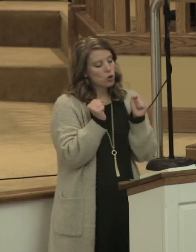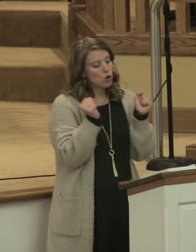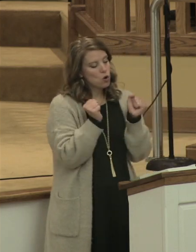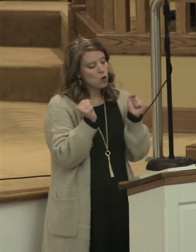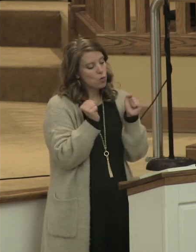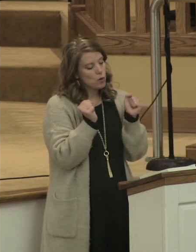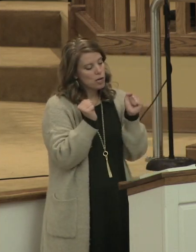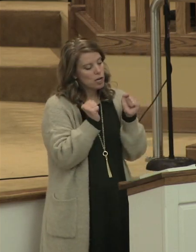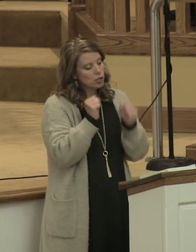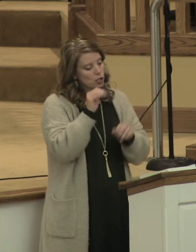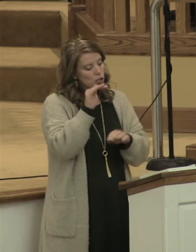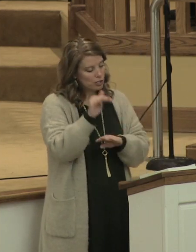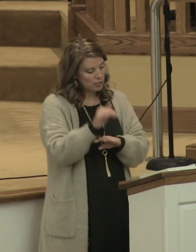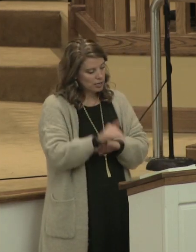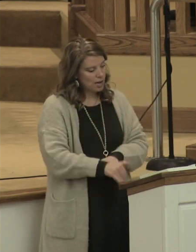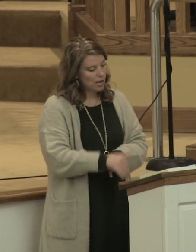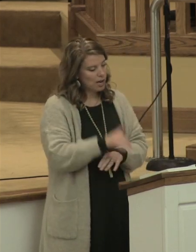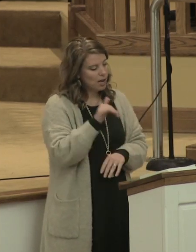a